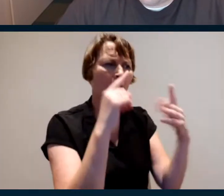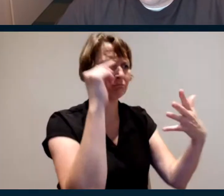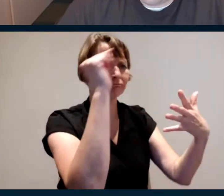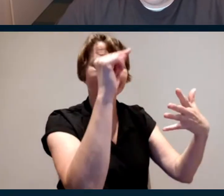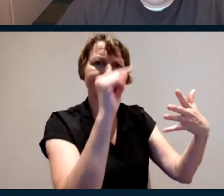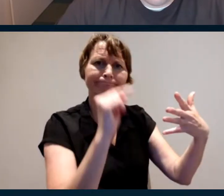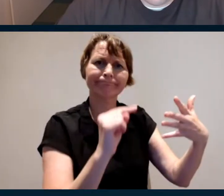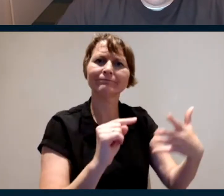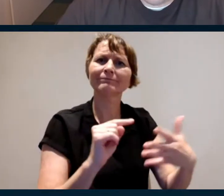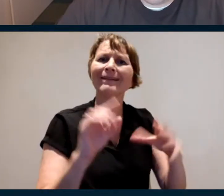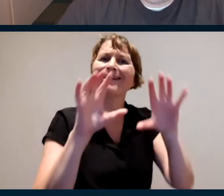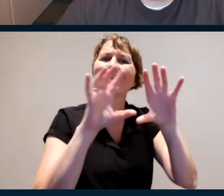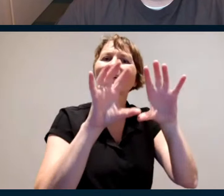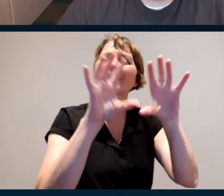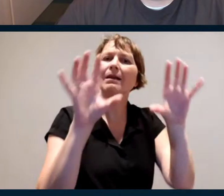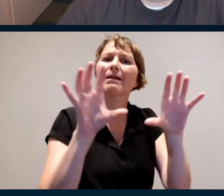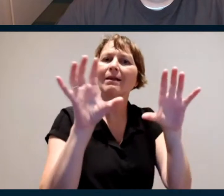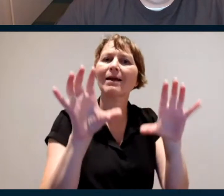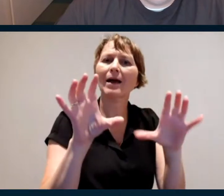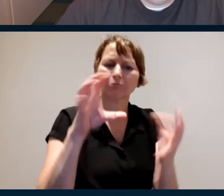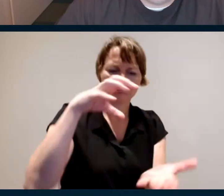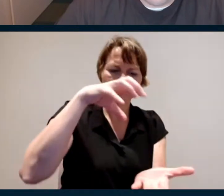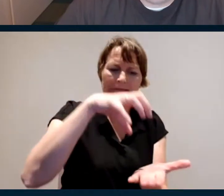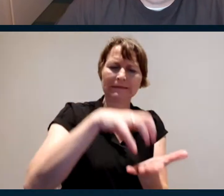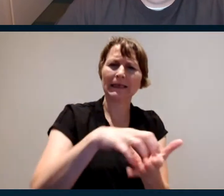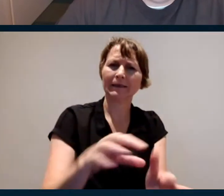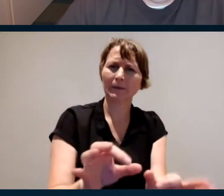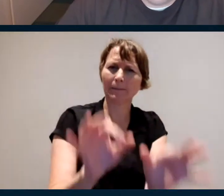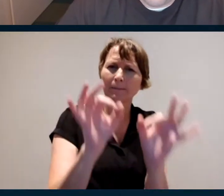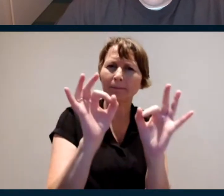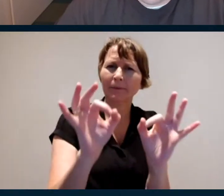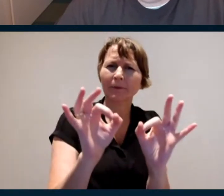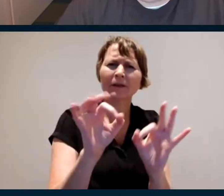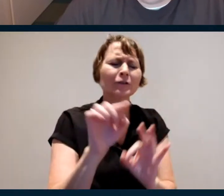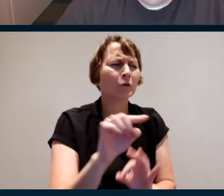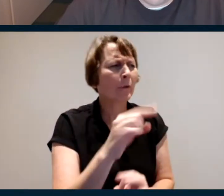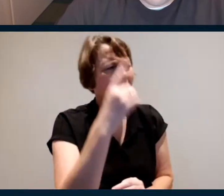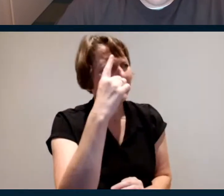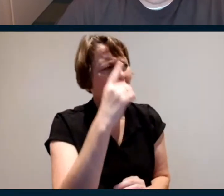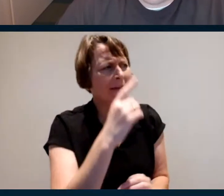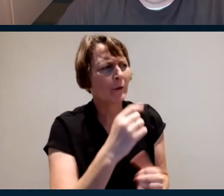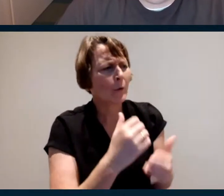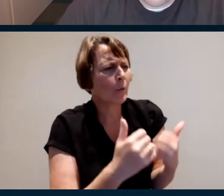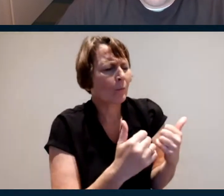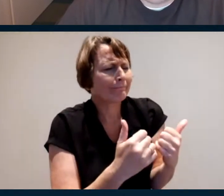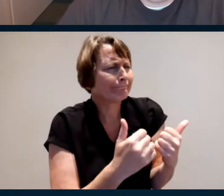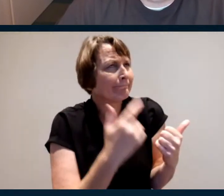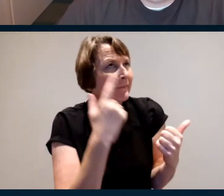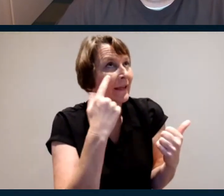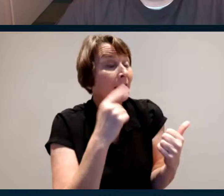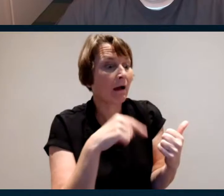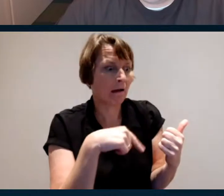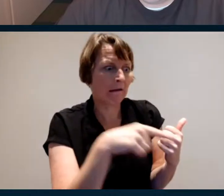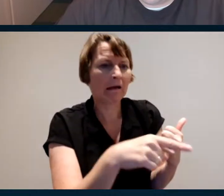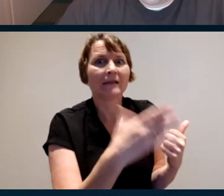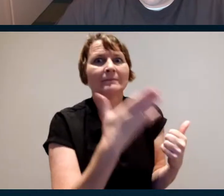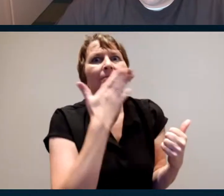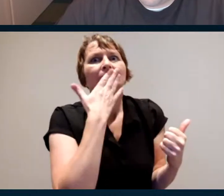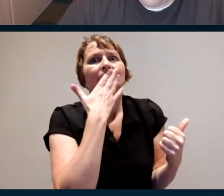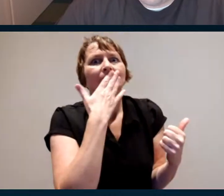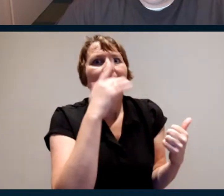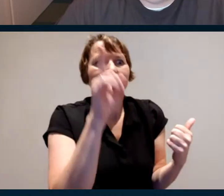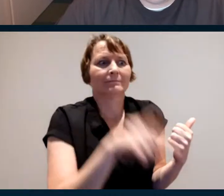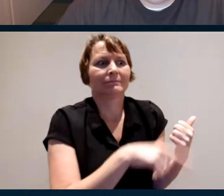of Excellence. What is the one pitfall we should try to avoid? What can we tell our employers they should not do when